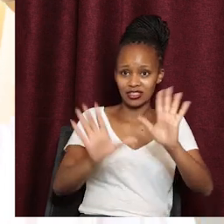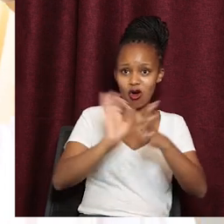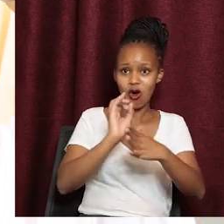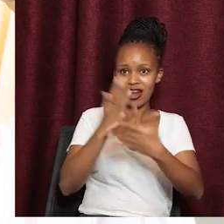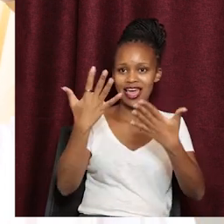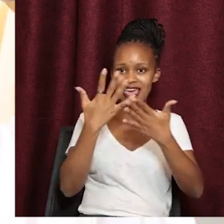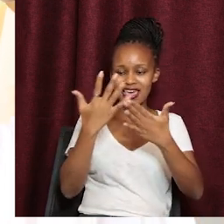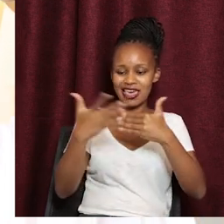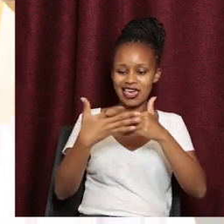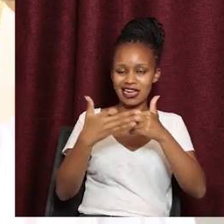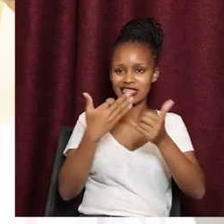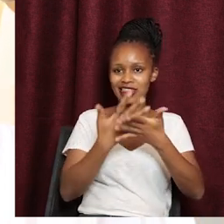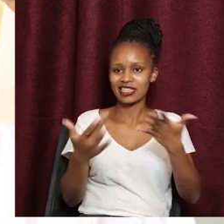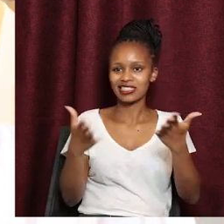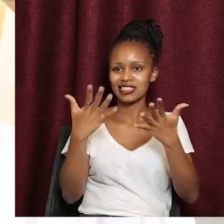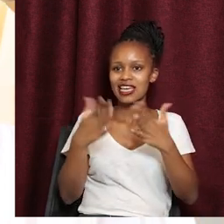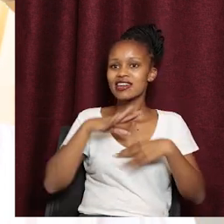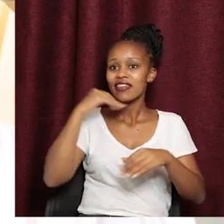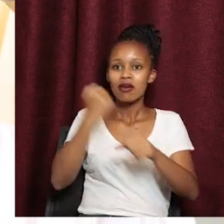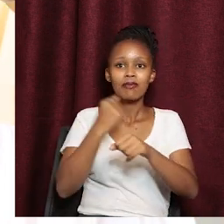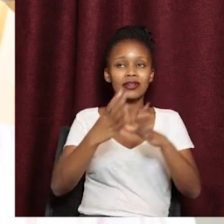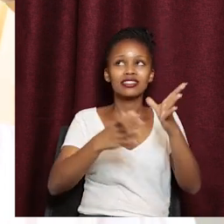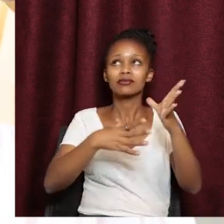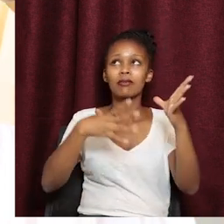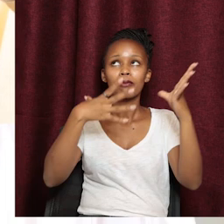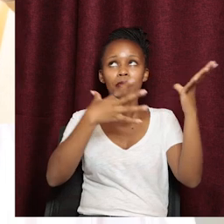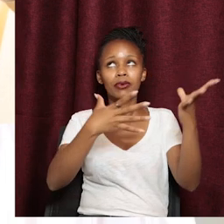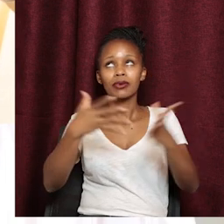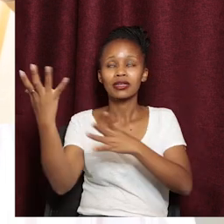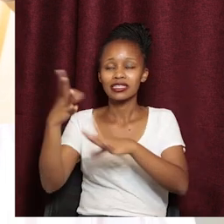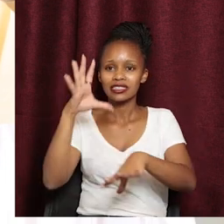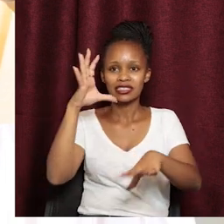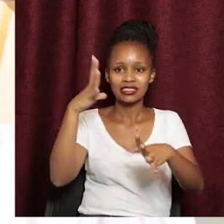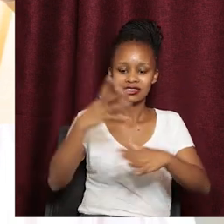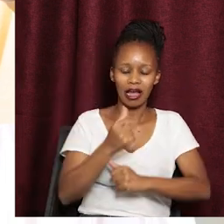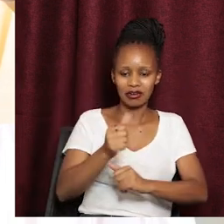away. And I remember I want to mention, I think,